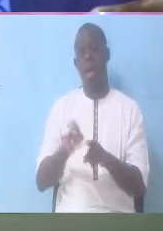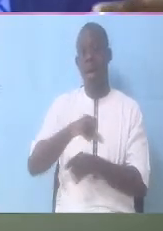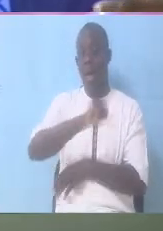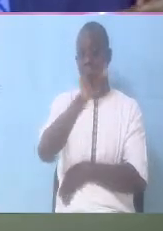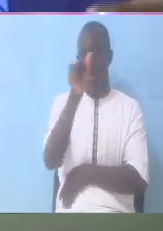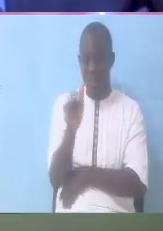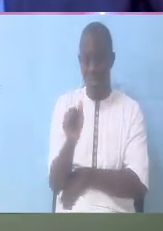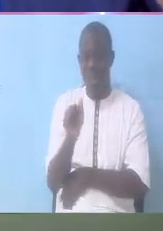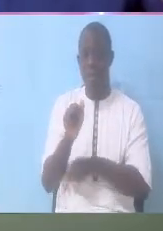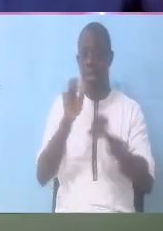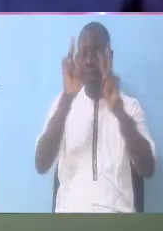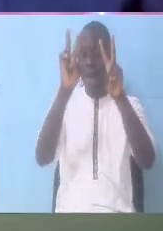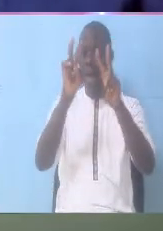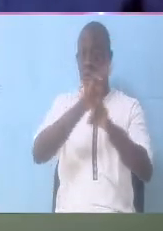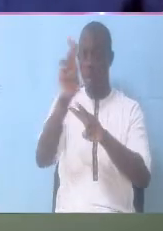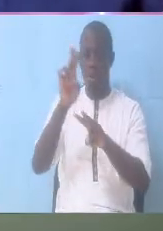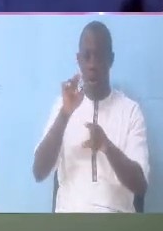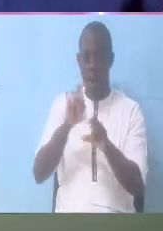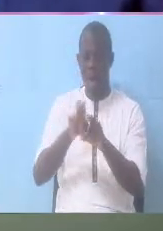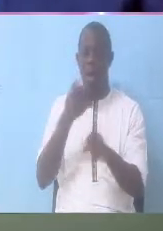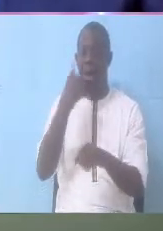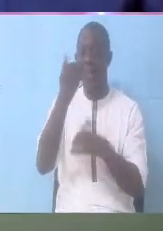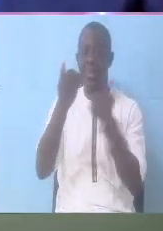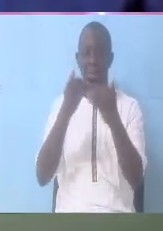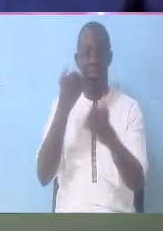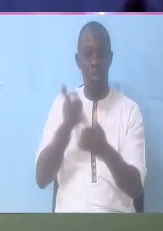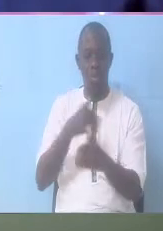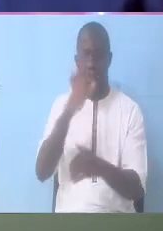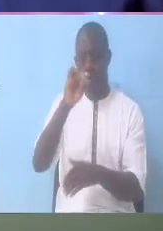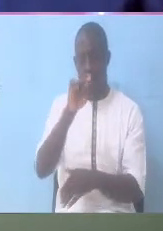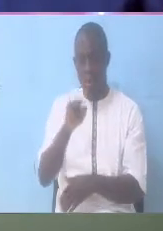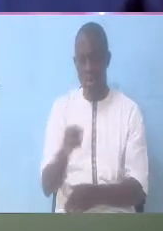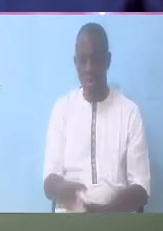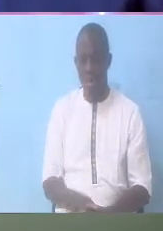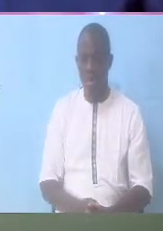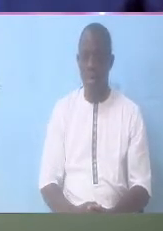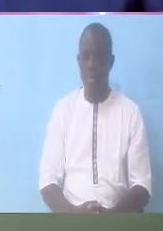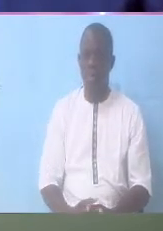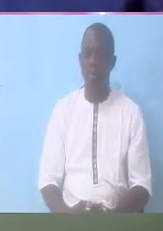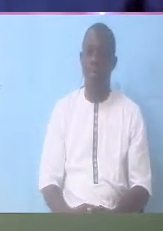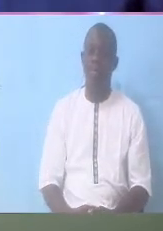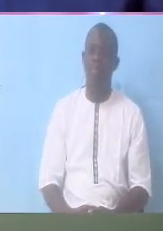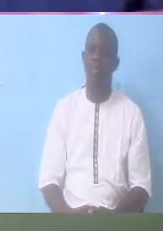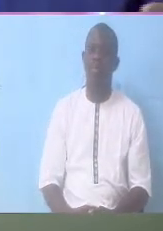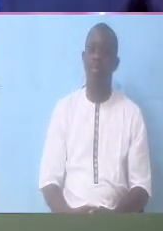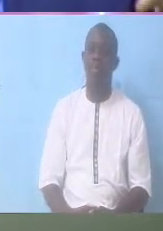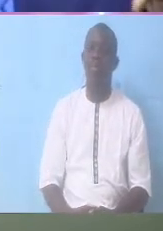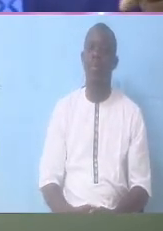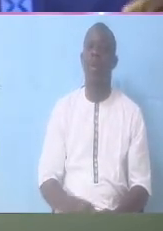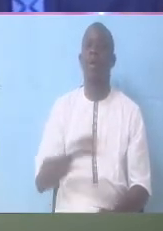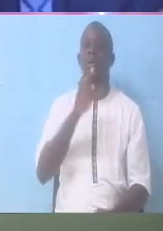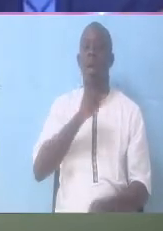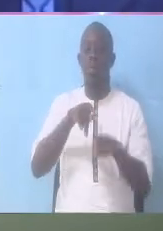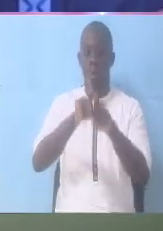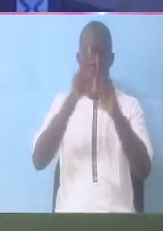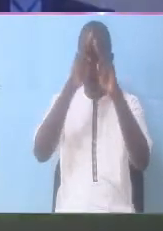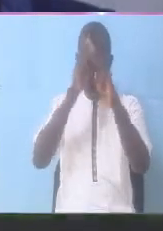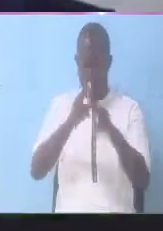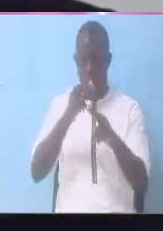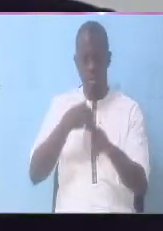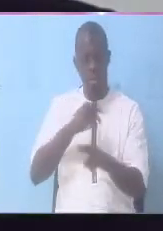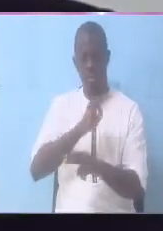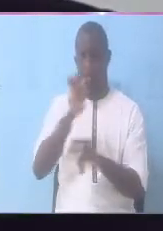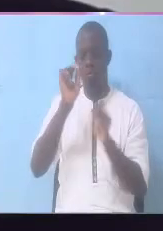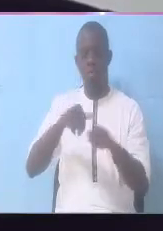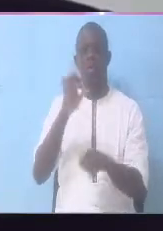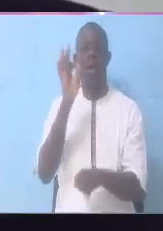Jame did not sanction it? Sir, with due respect, I can't answer that because I do know people